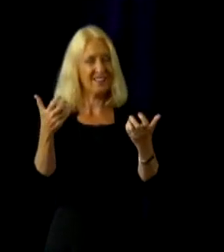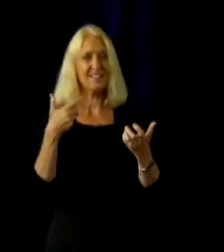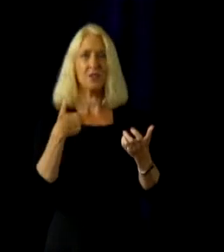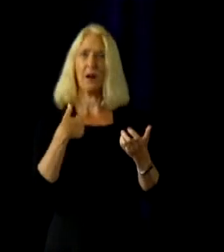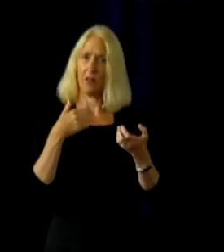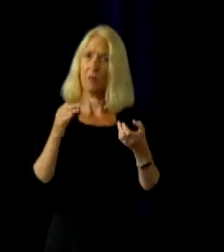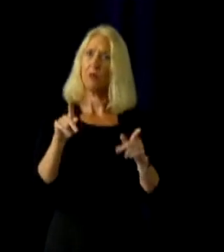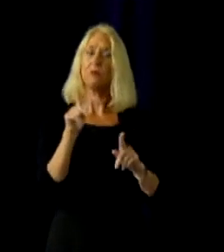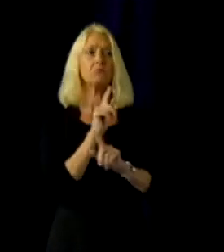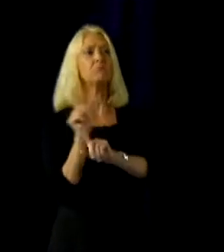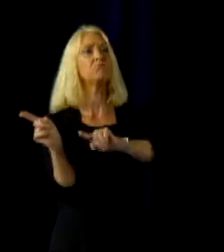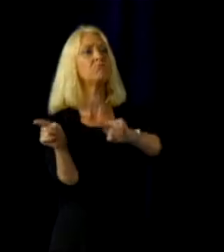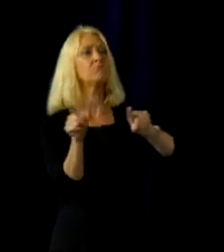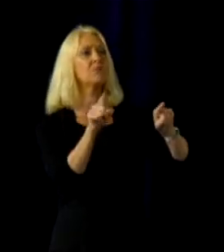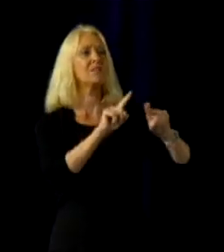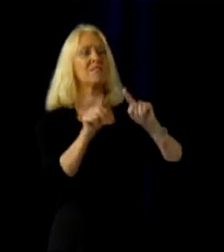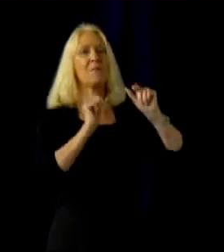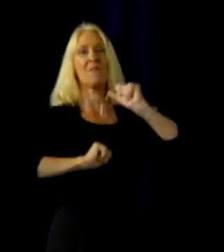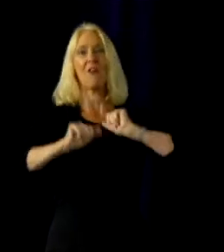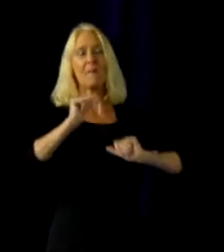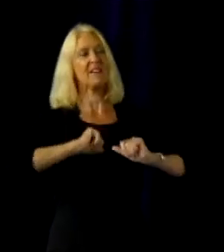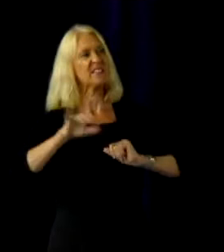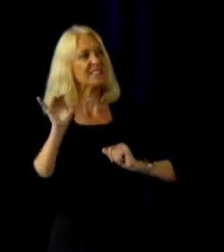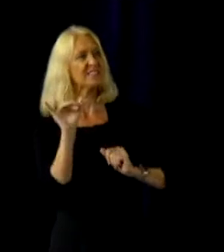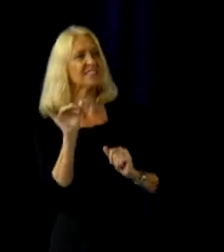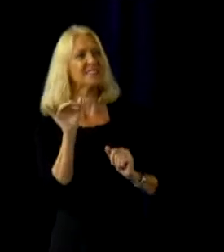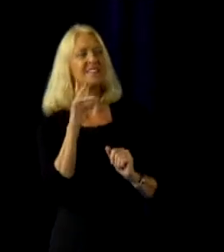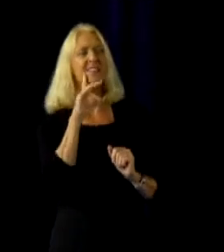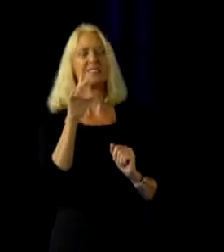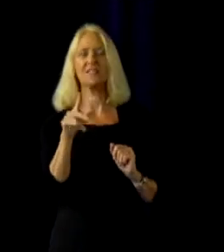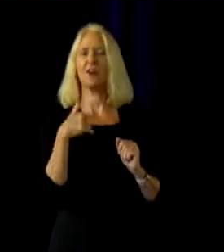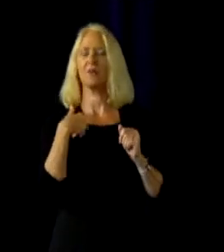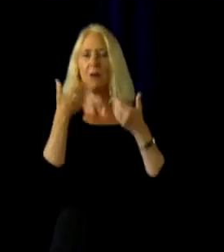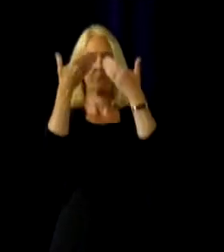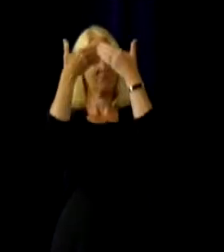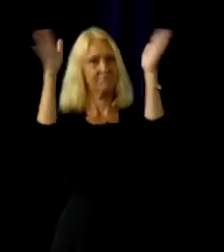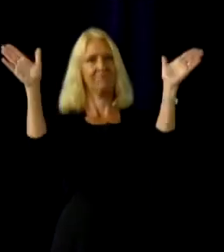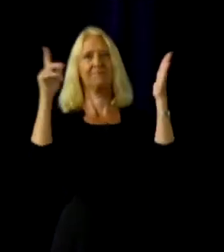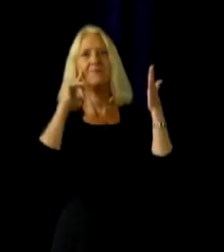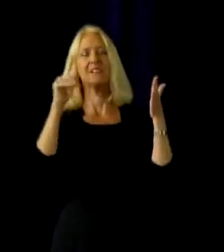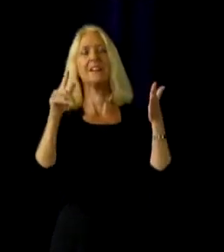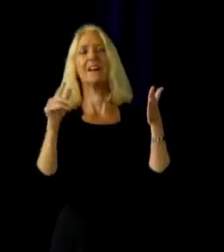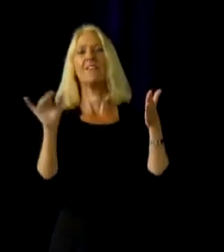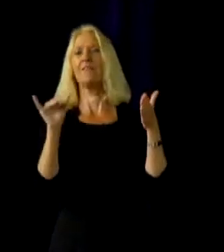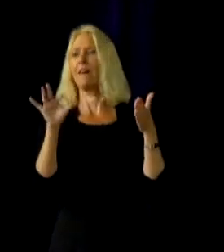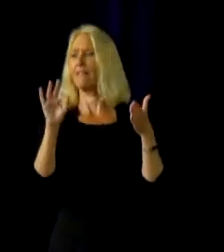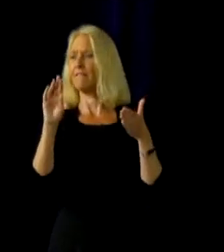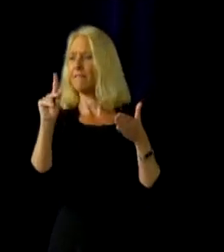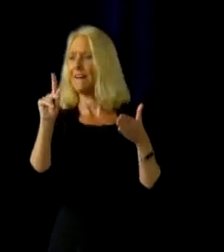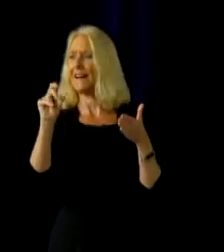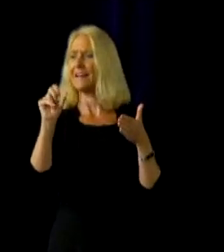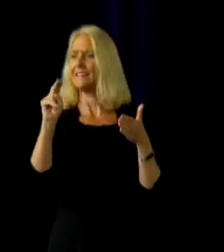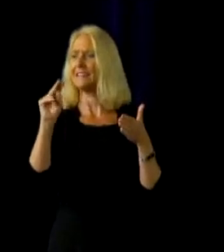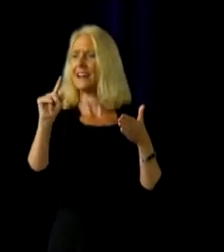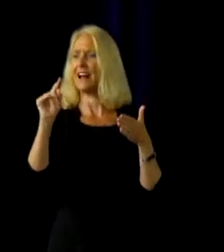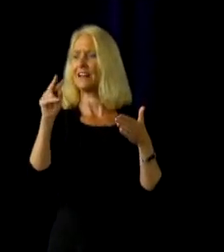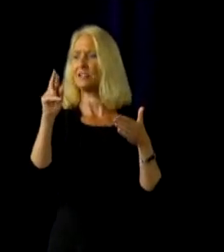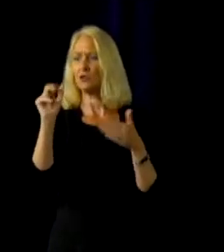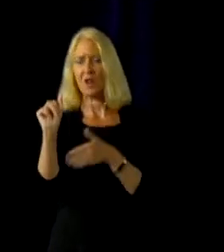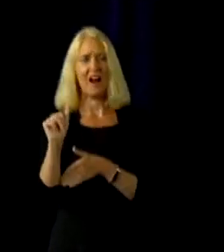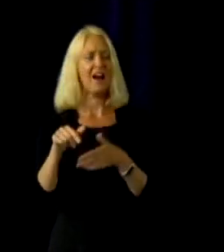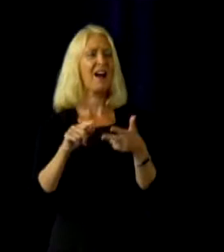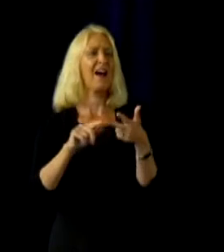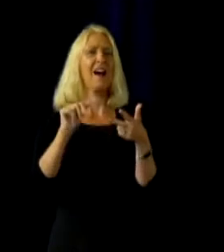opened me up to the arts. So when you look at my playlist, it extends from Frank Sinatra, Michael Jackson, Adele,